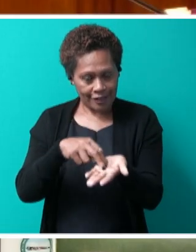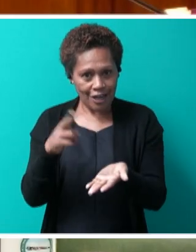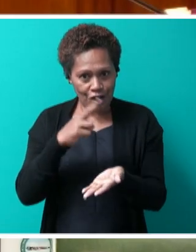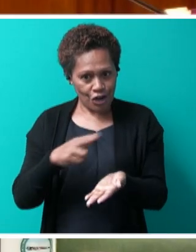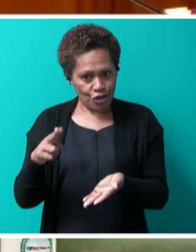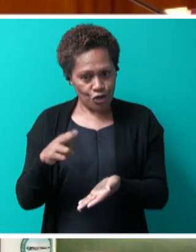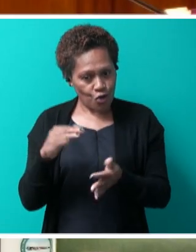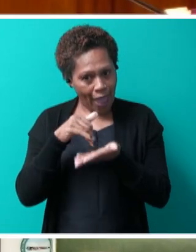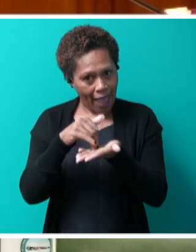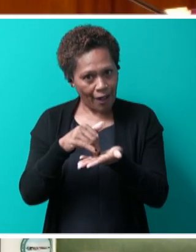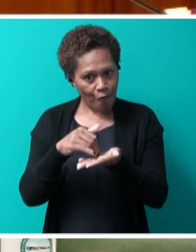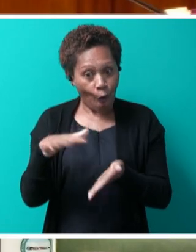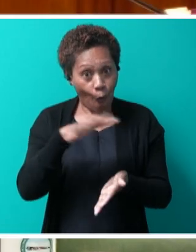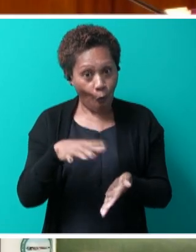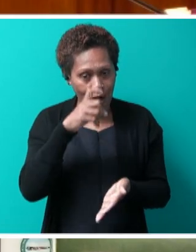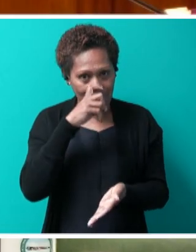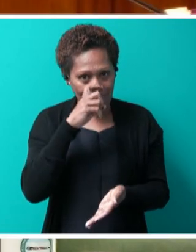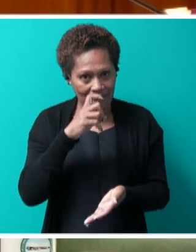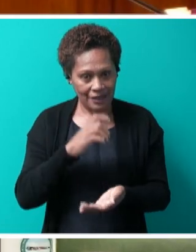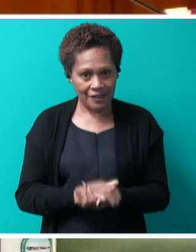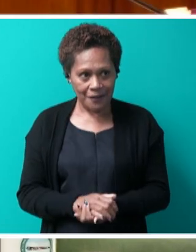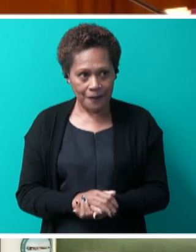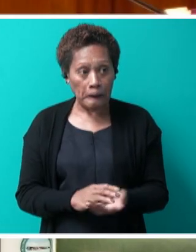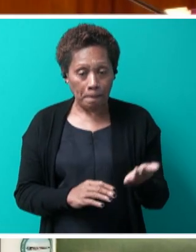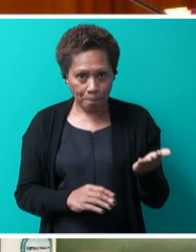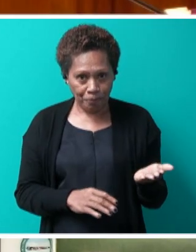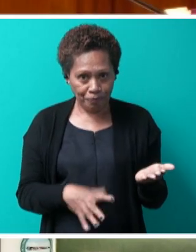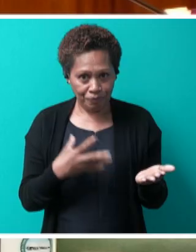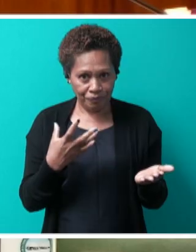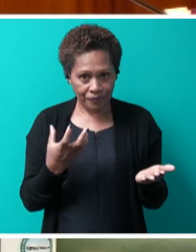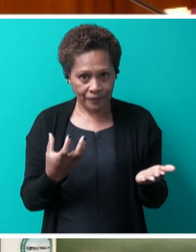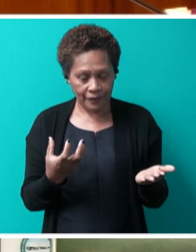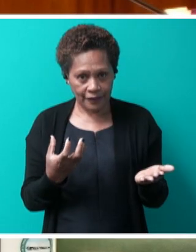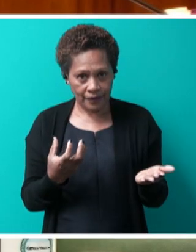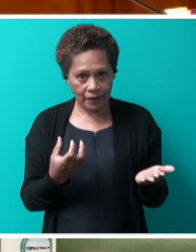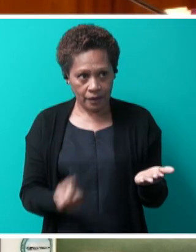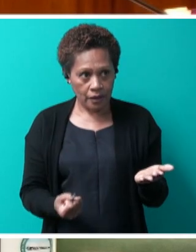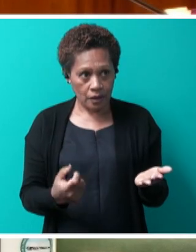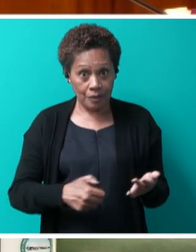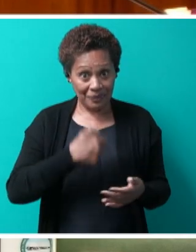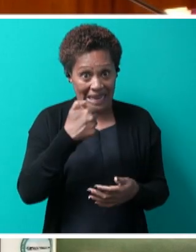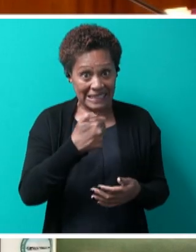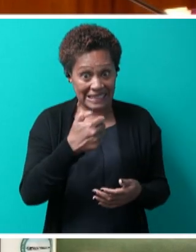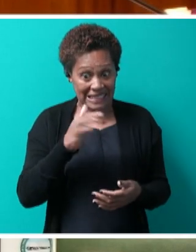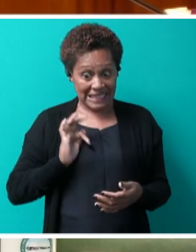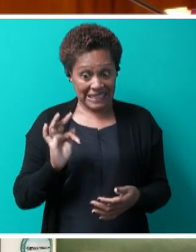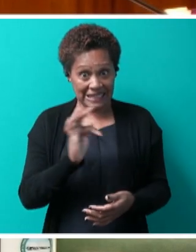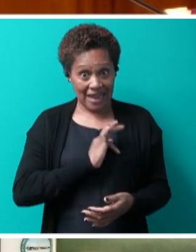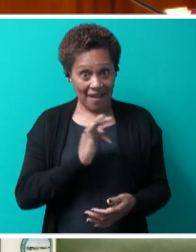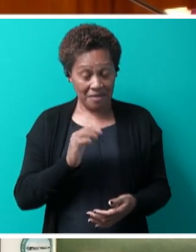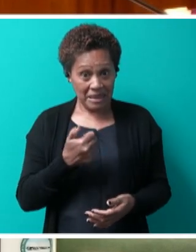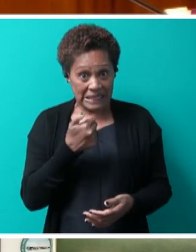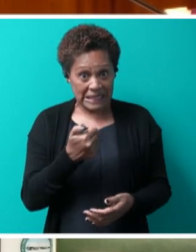Madam Deputy Speaker ndua ni tuba silesi ena sona ngauna ngauna na kalo sa so tebre luen bubunua